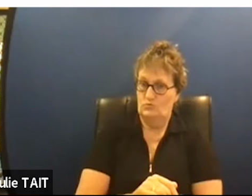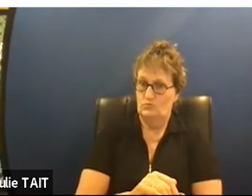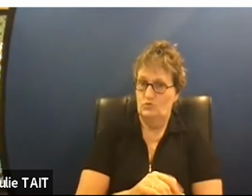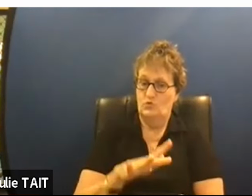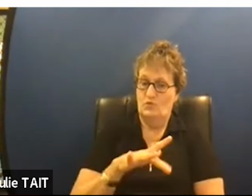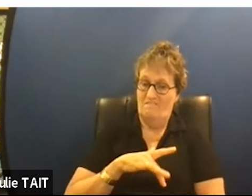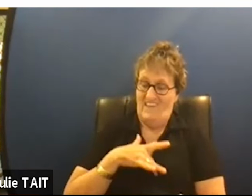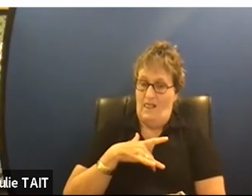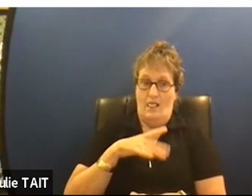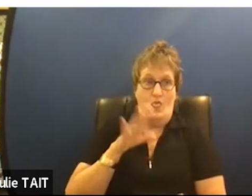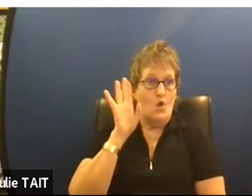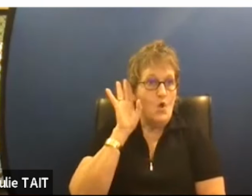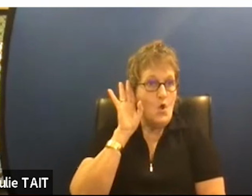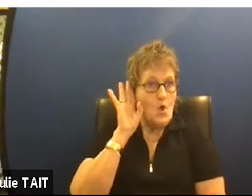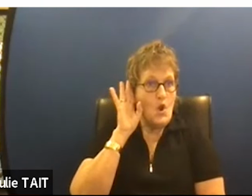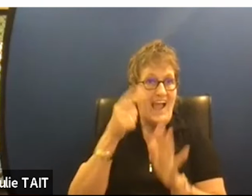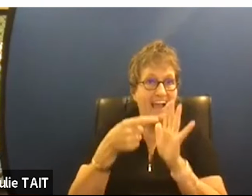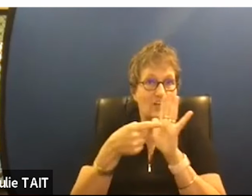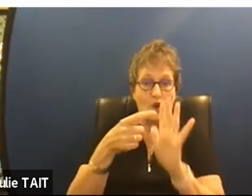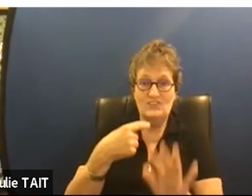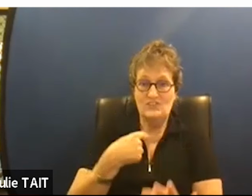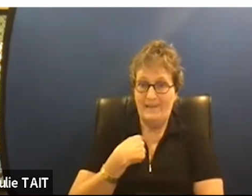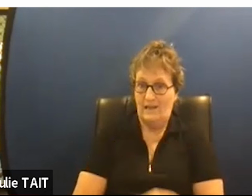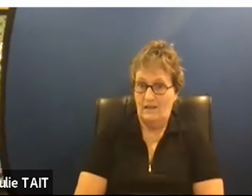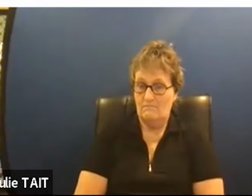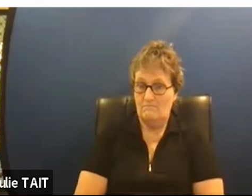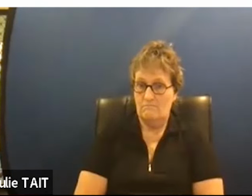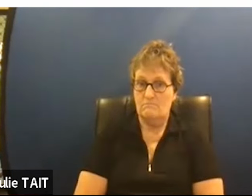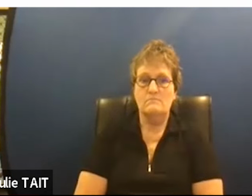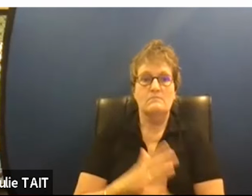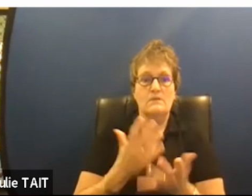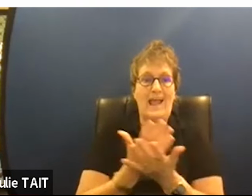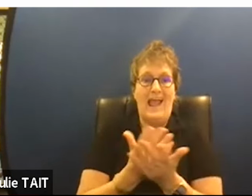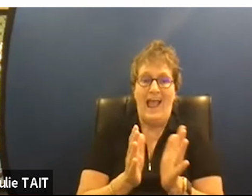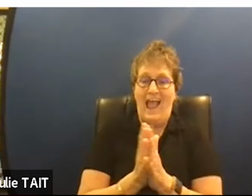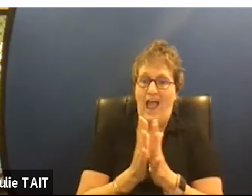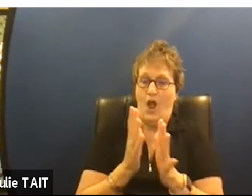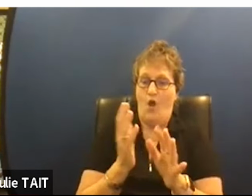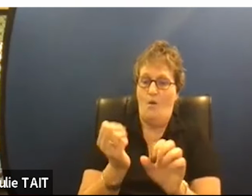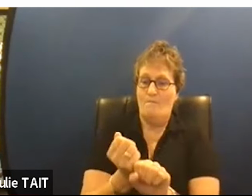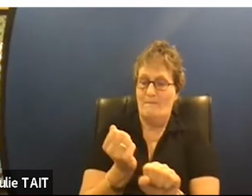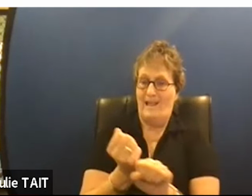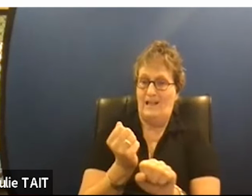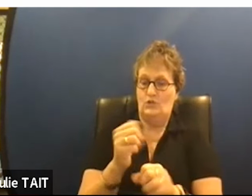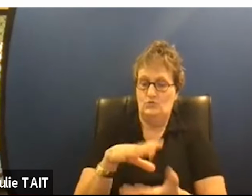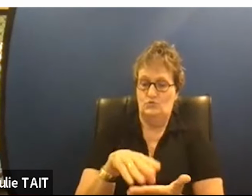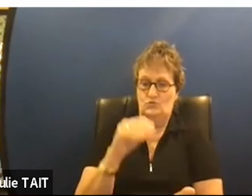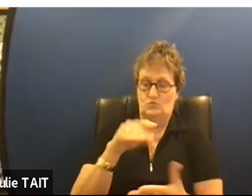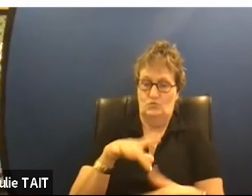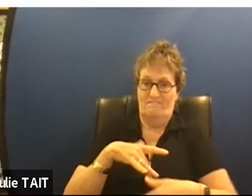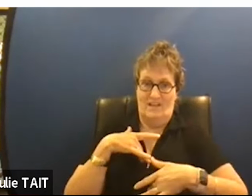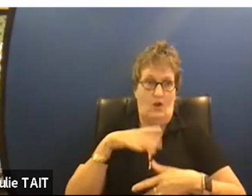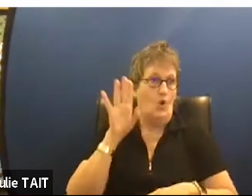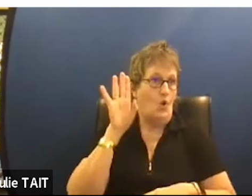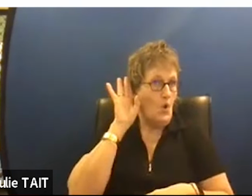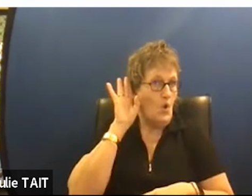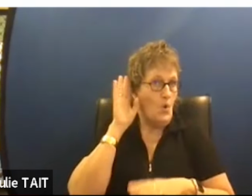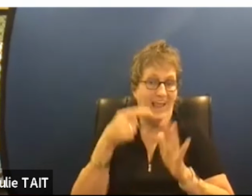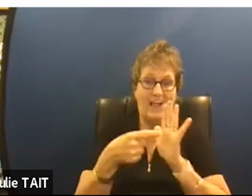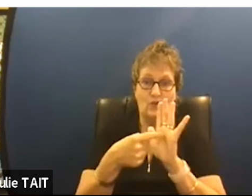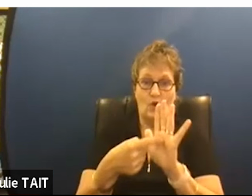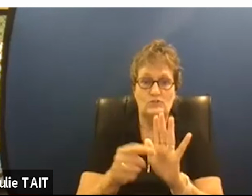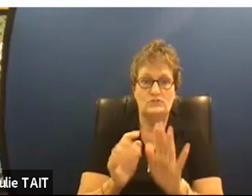acknowledged? Another one is, what are you currently doing to make students feel heard and acknowledged? Another one is, what's